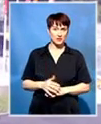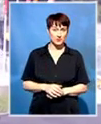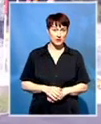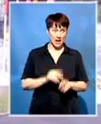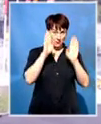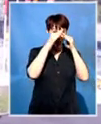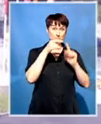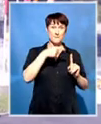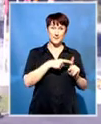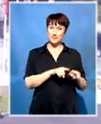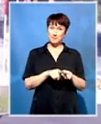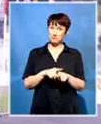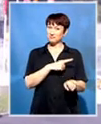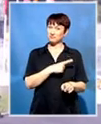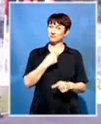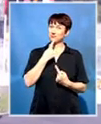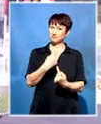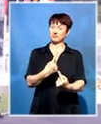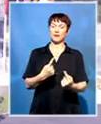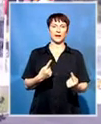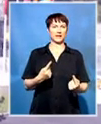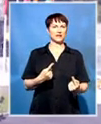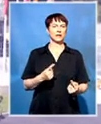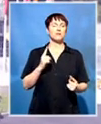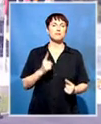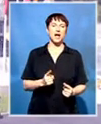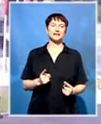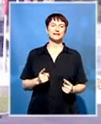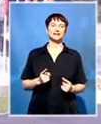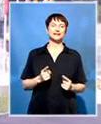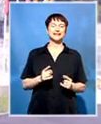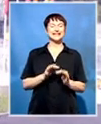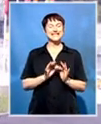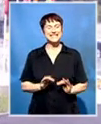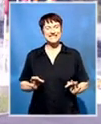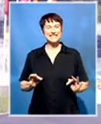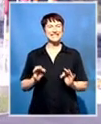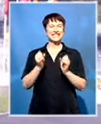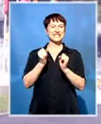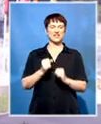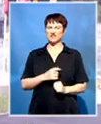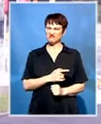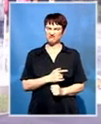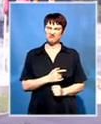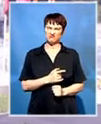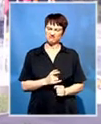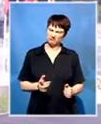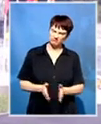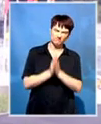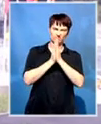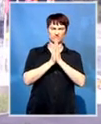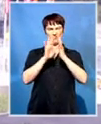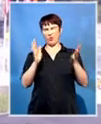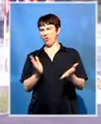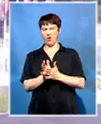also calling not only for words that are solemn, and by adopting this agenda, he's also calling for action from world leaders.